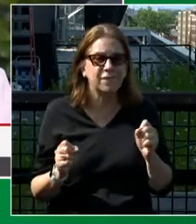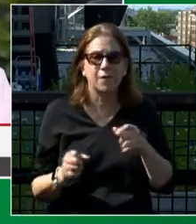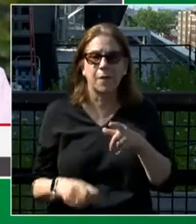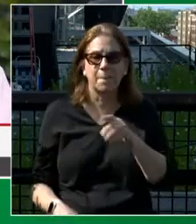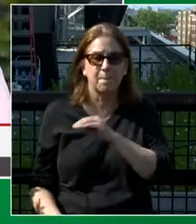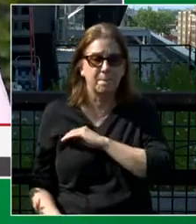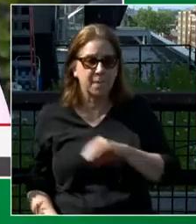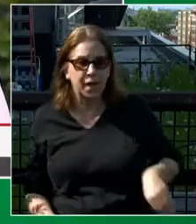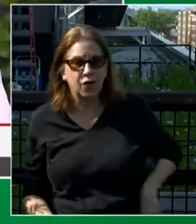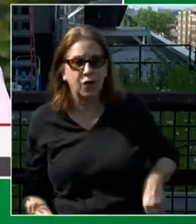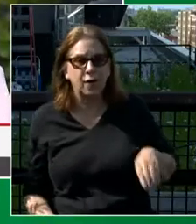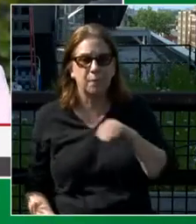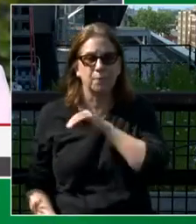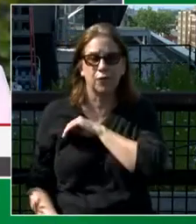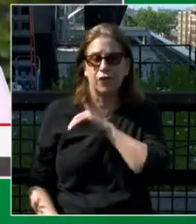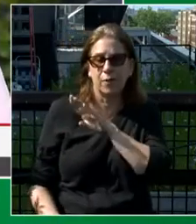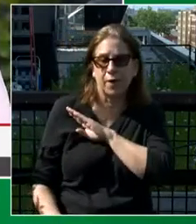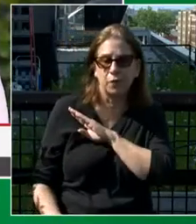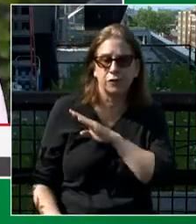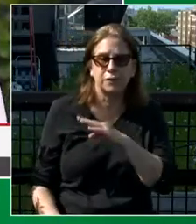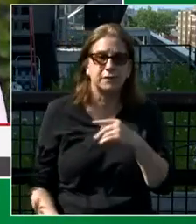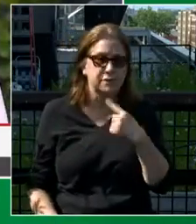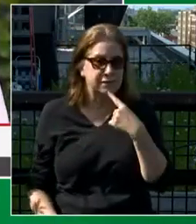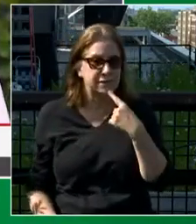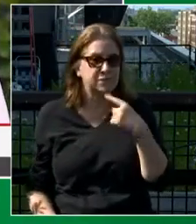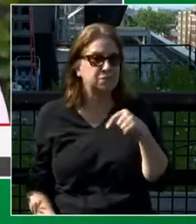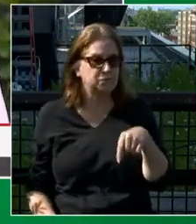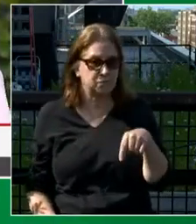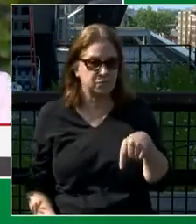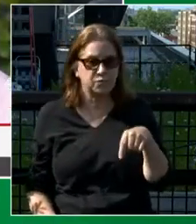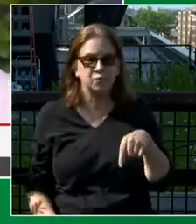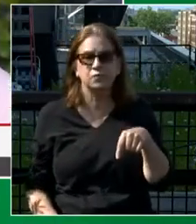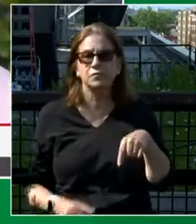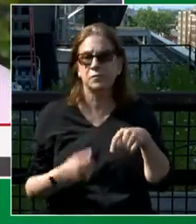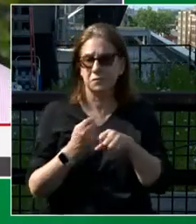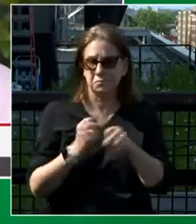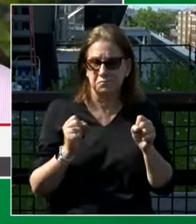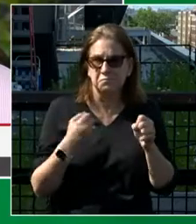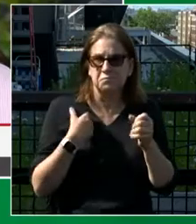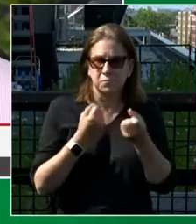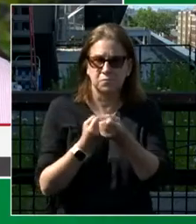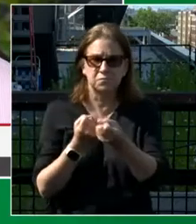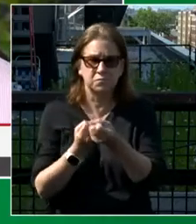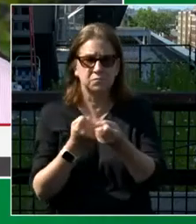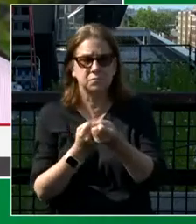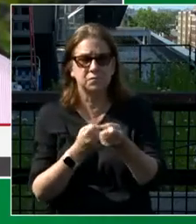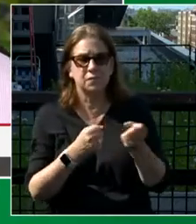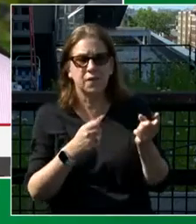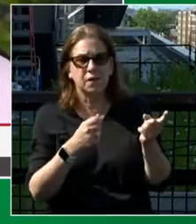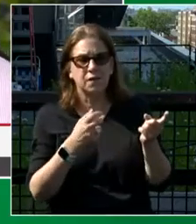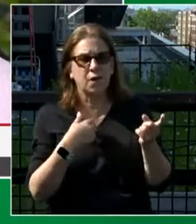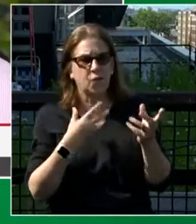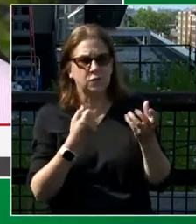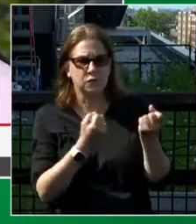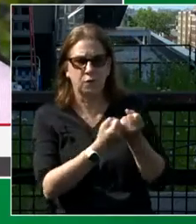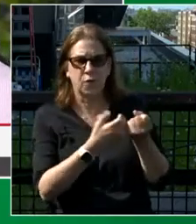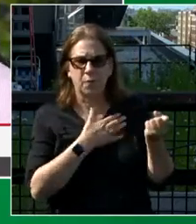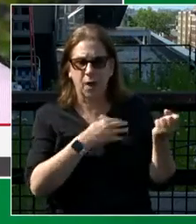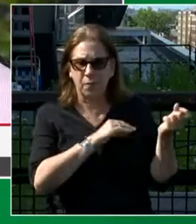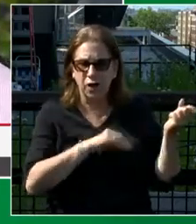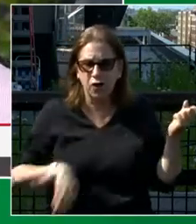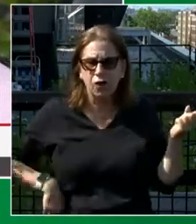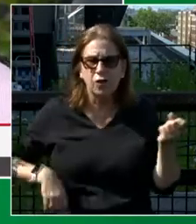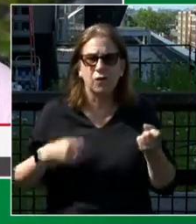to support the mayor. We wanted to continue to support the city council and to support what was going on during